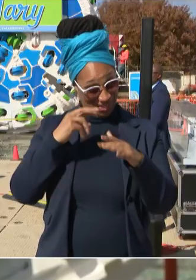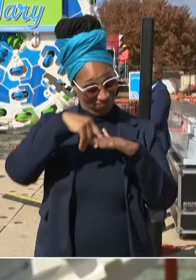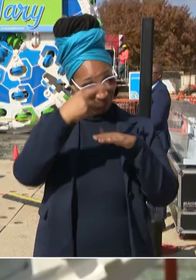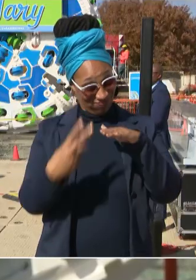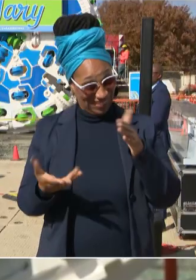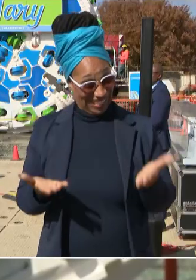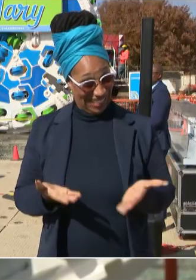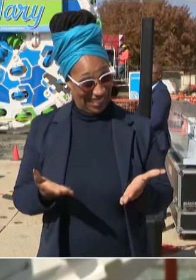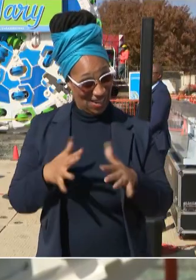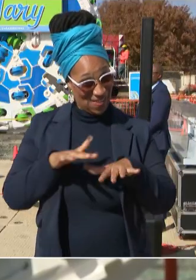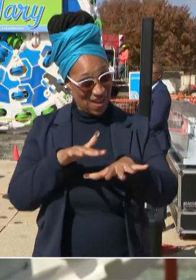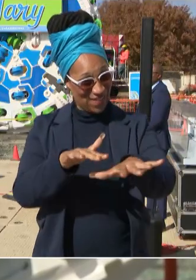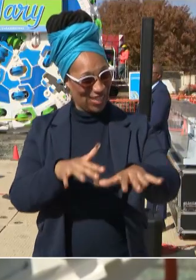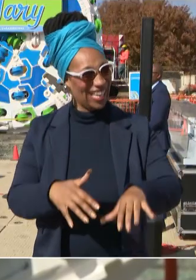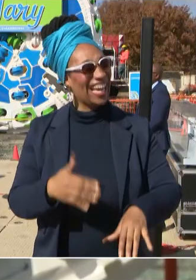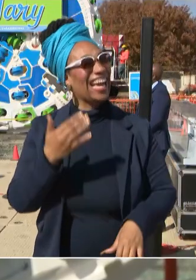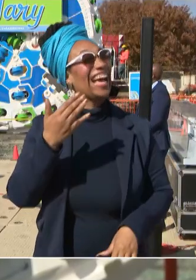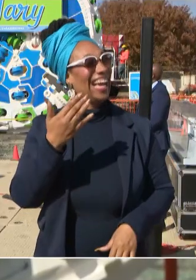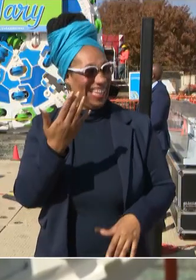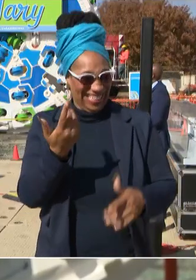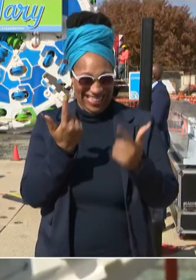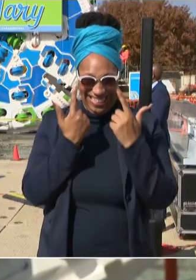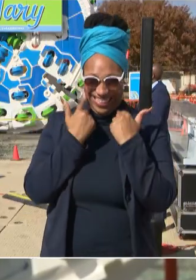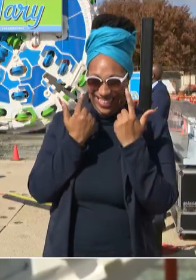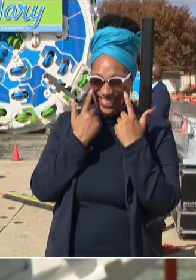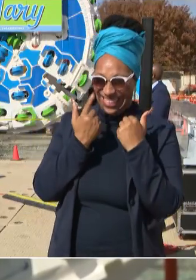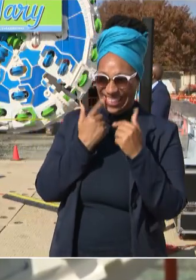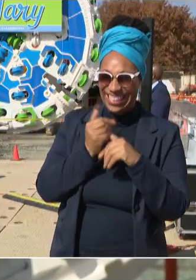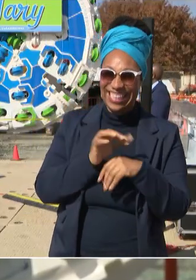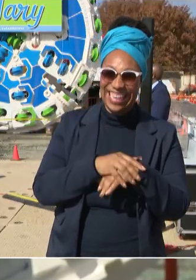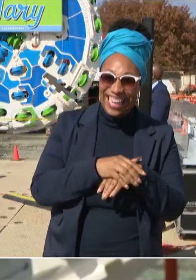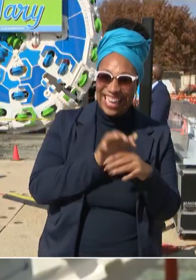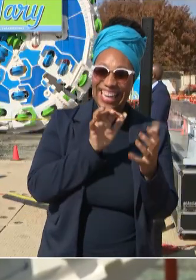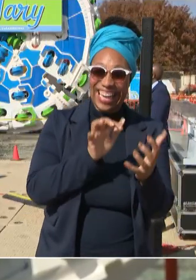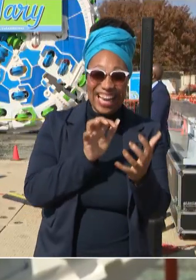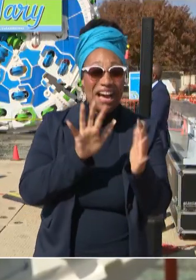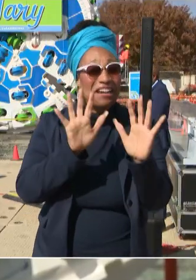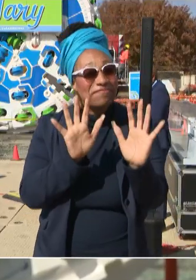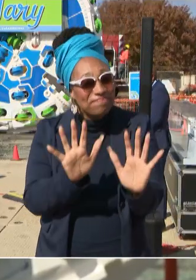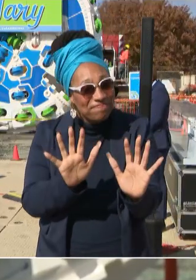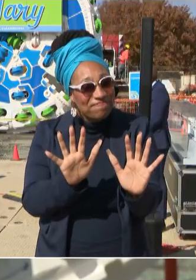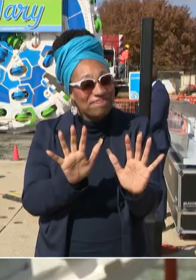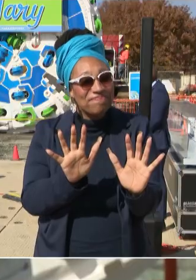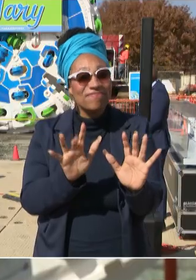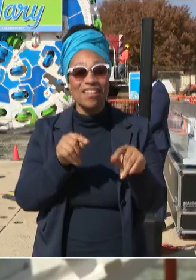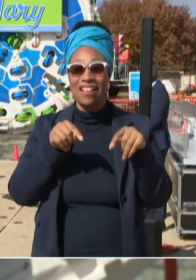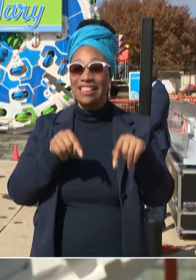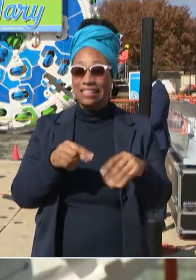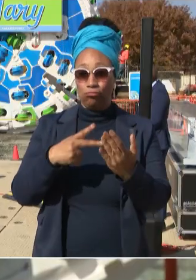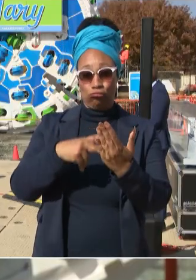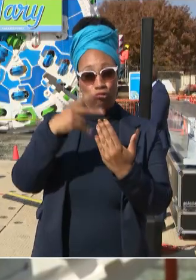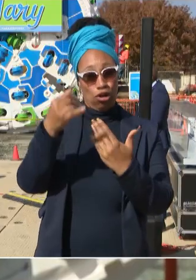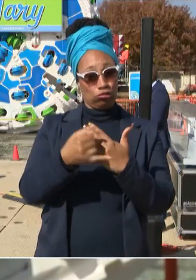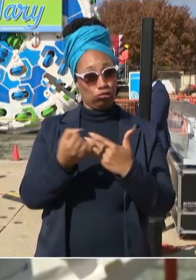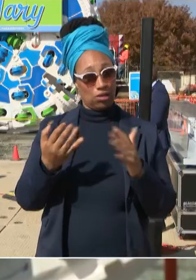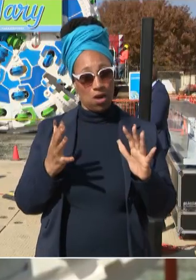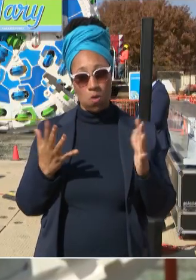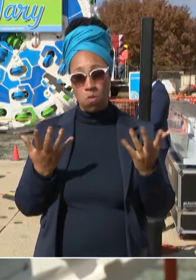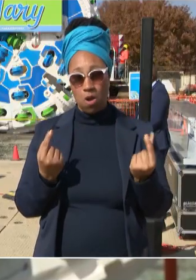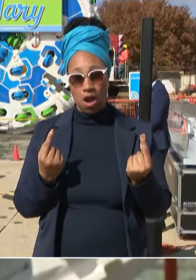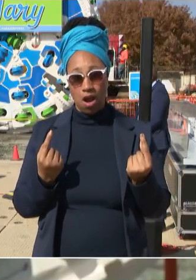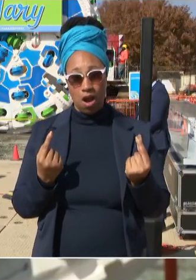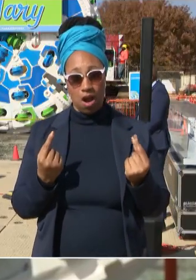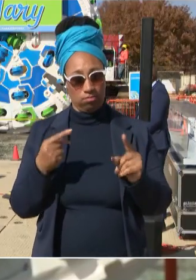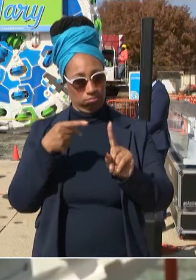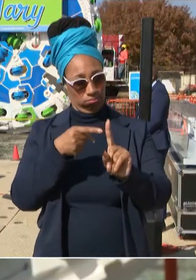quality, new protections for aquatic wildlife, and stronger safeguards to protect the district against flooding. Now